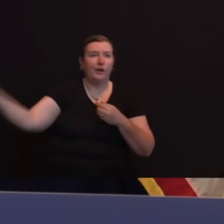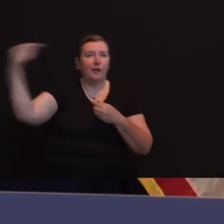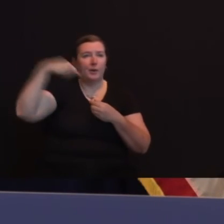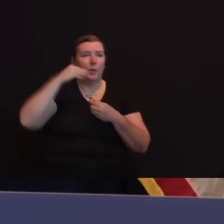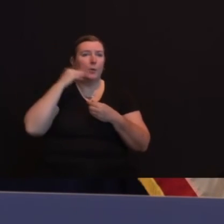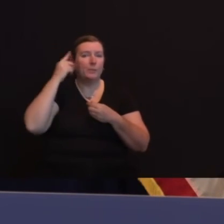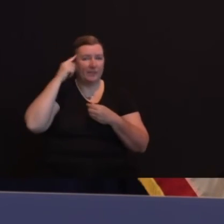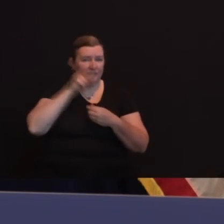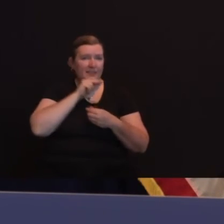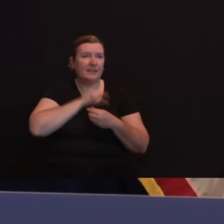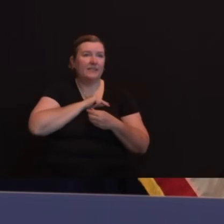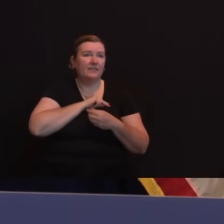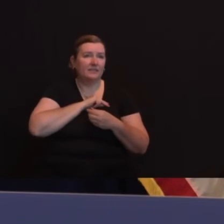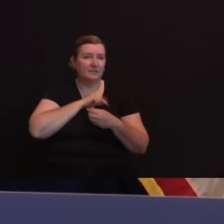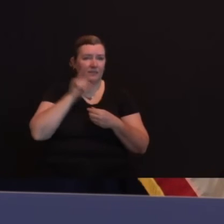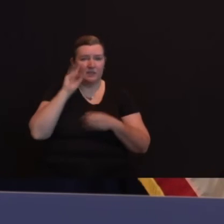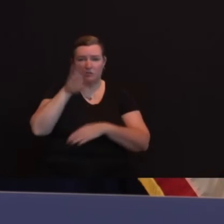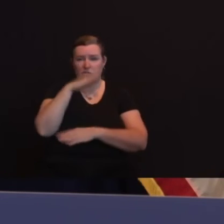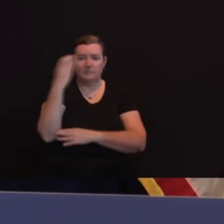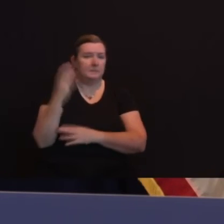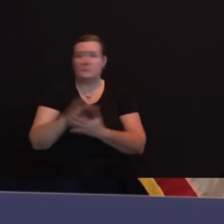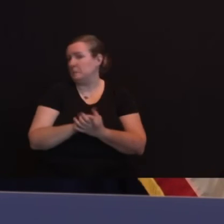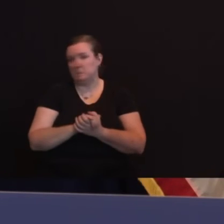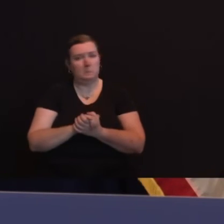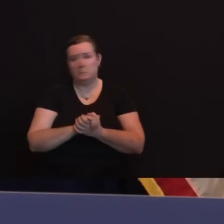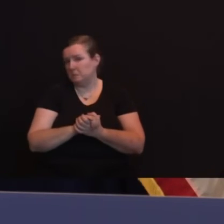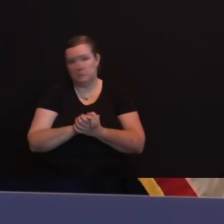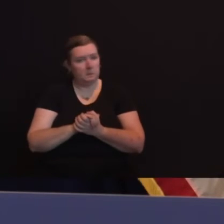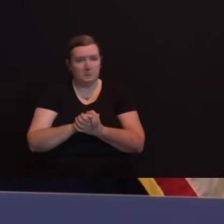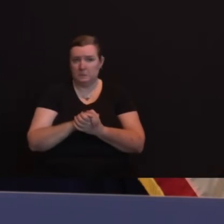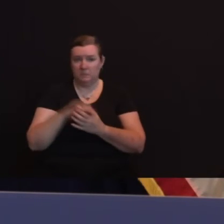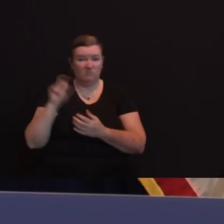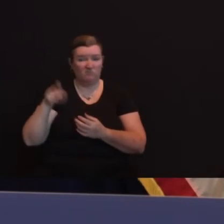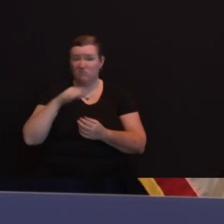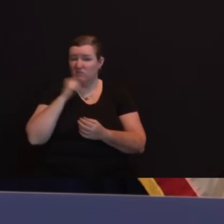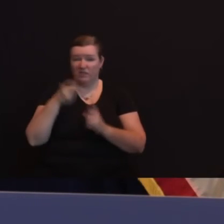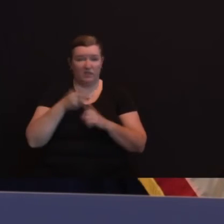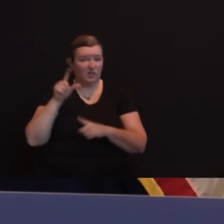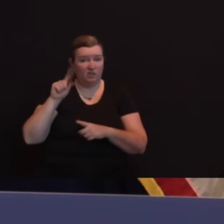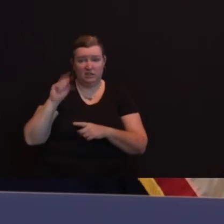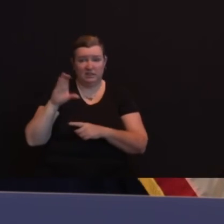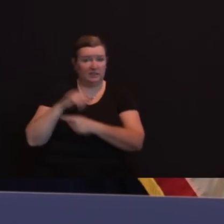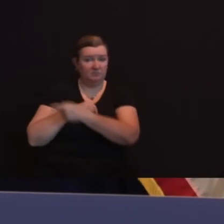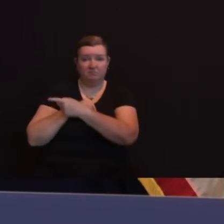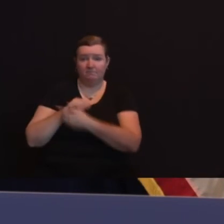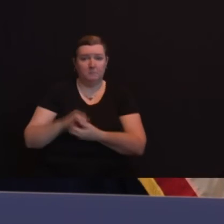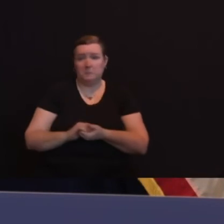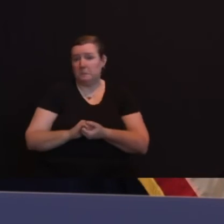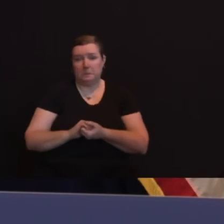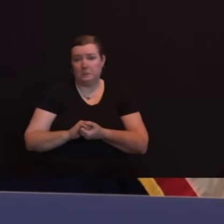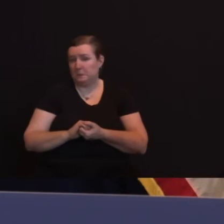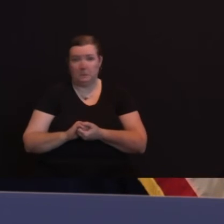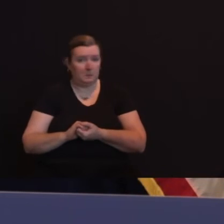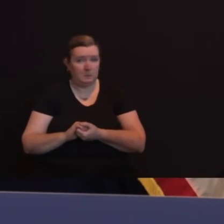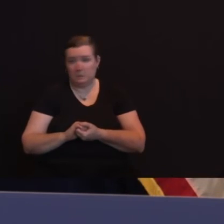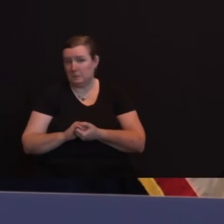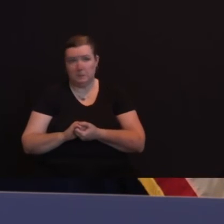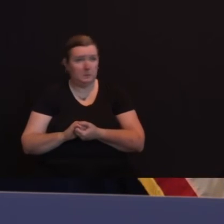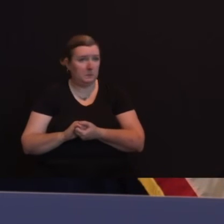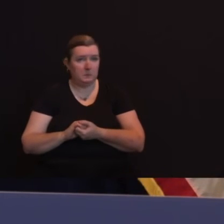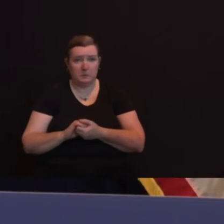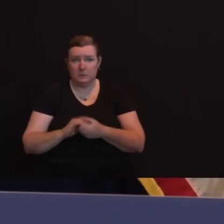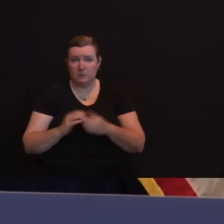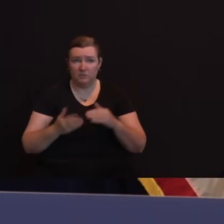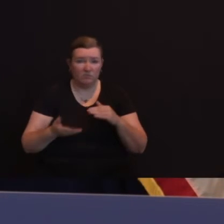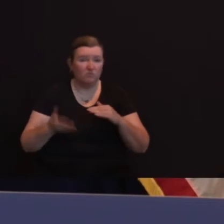facilities for holiday celebrations or gatherings. Individuals at increased risk of severe illness from